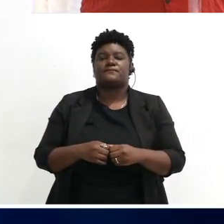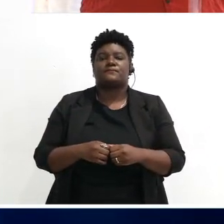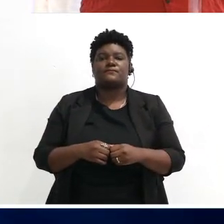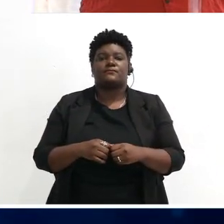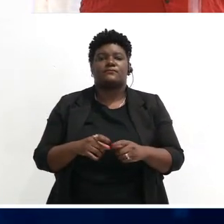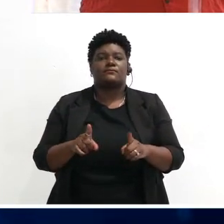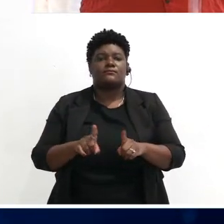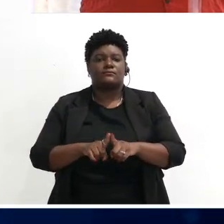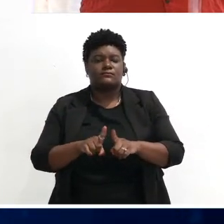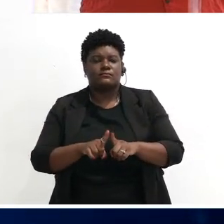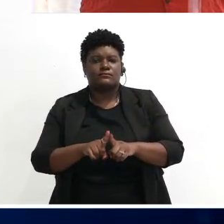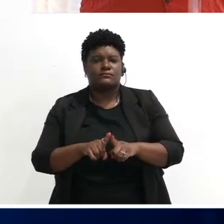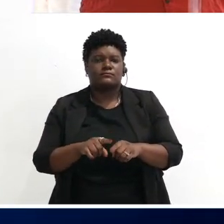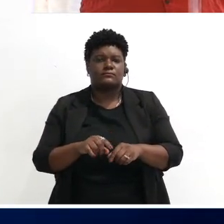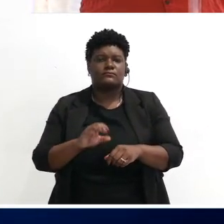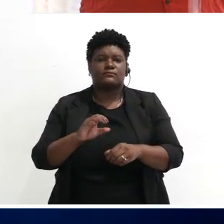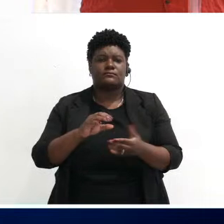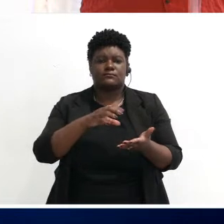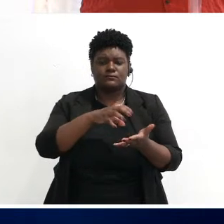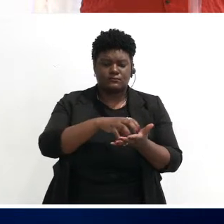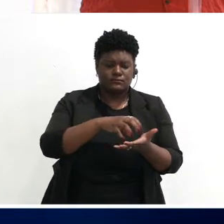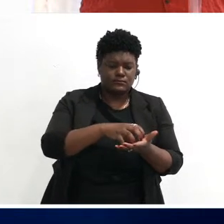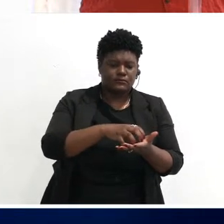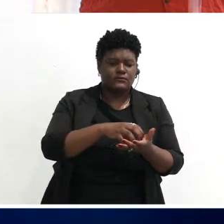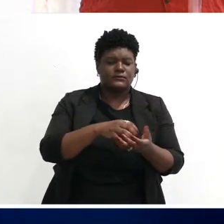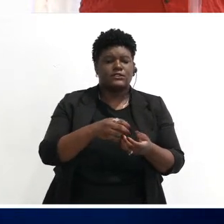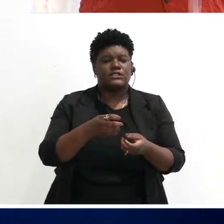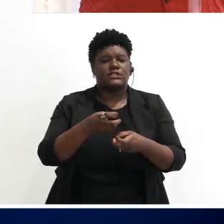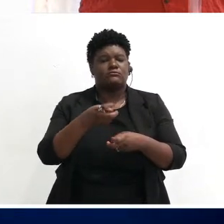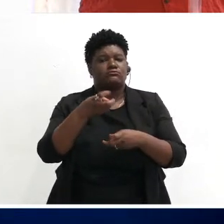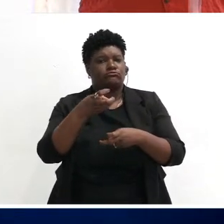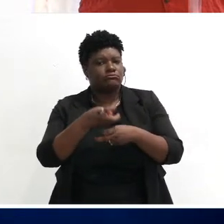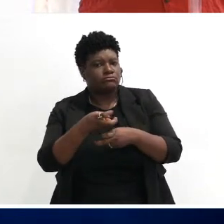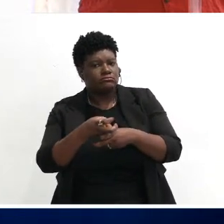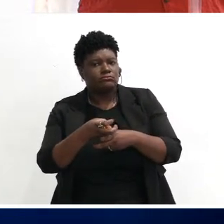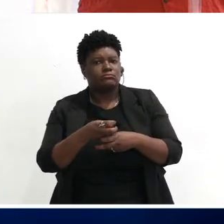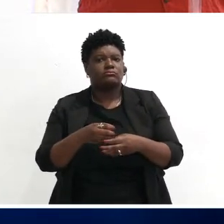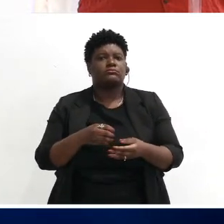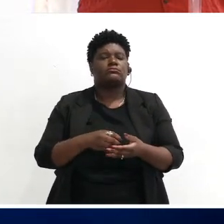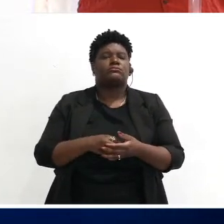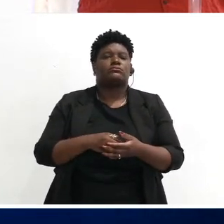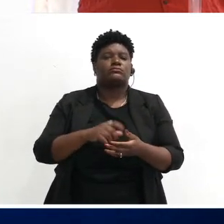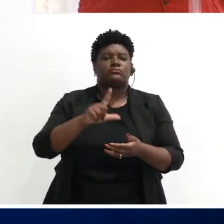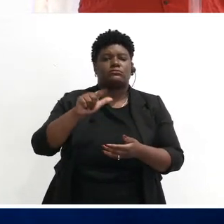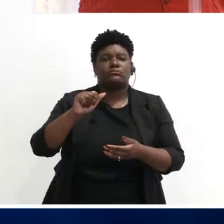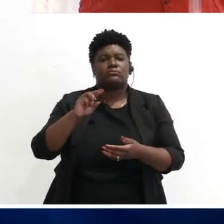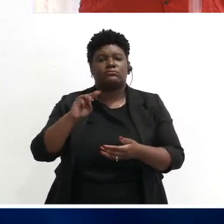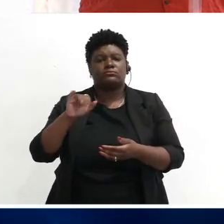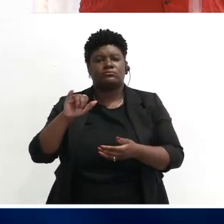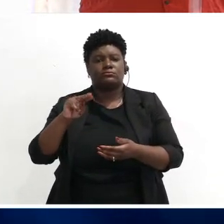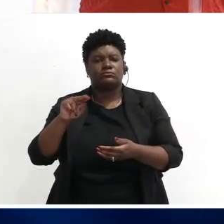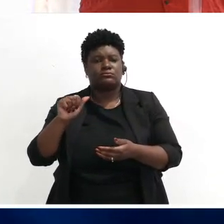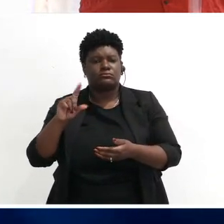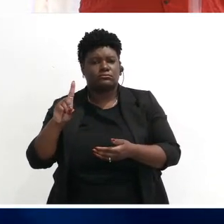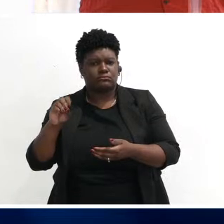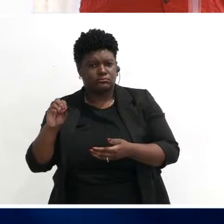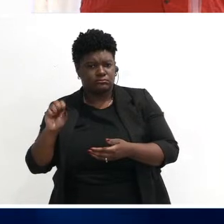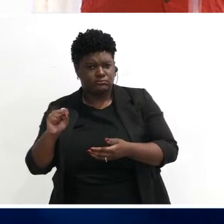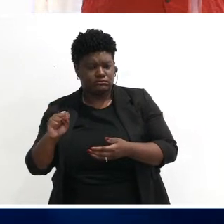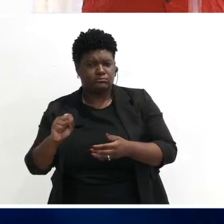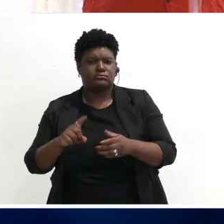with a change to laminate substrates, and then kind of a proliferation of very many different types of packages that we're